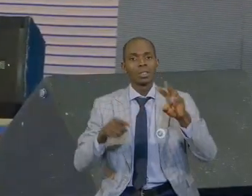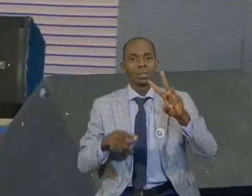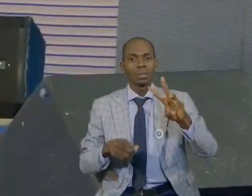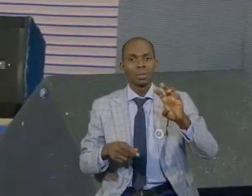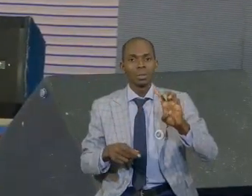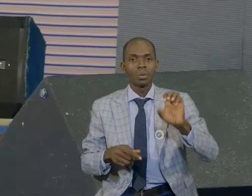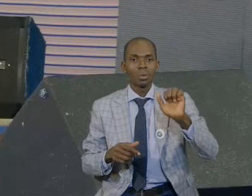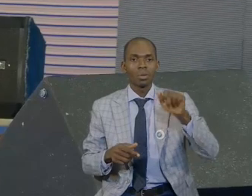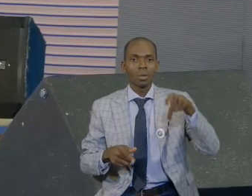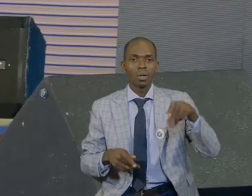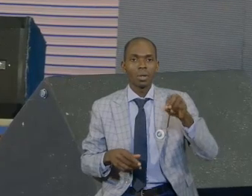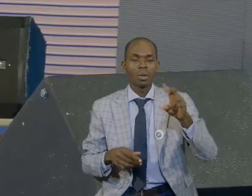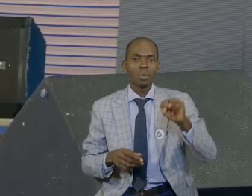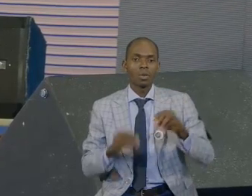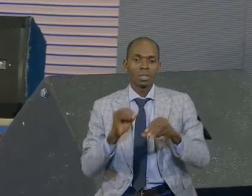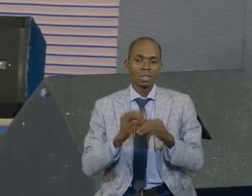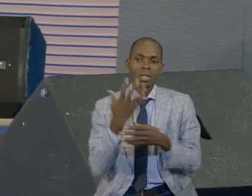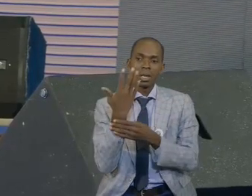God.